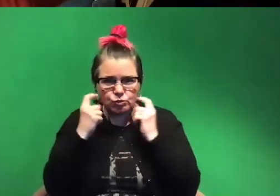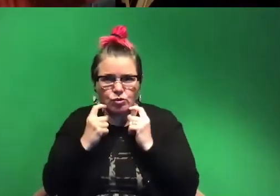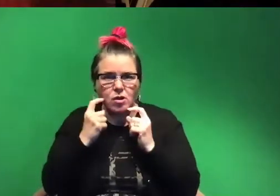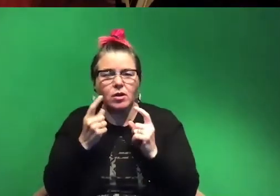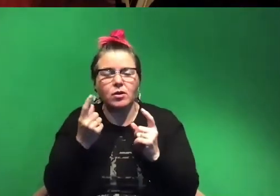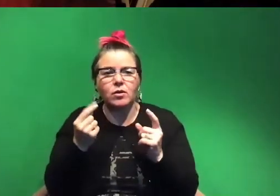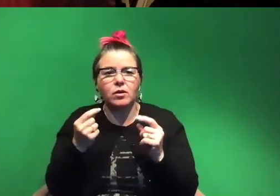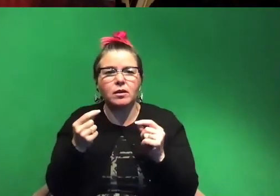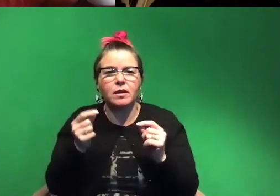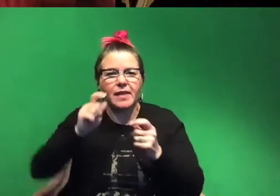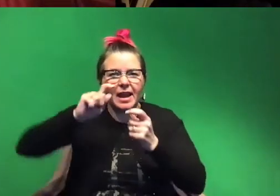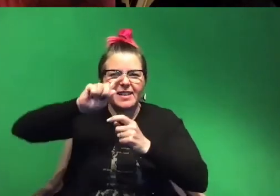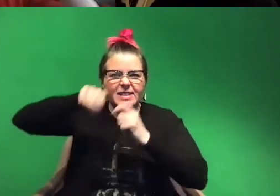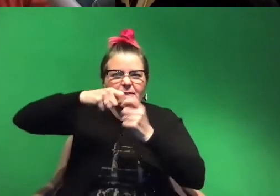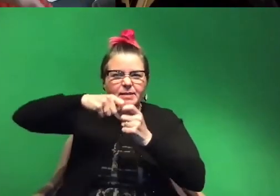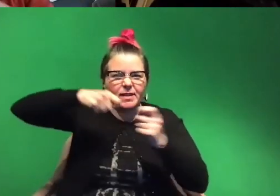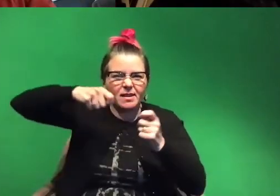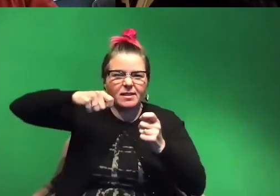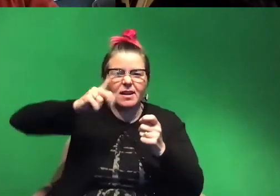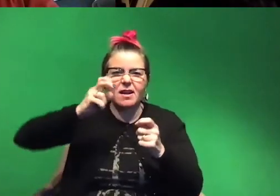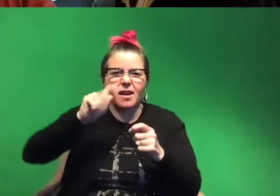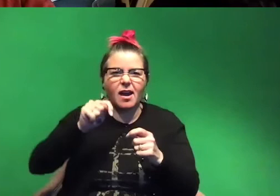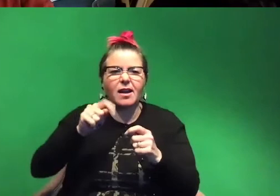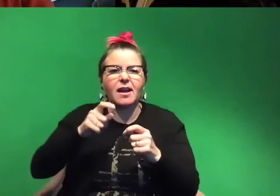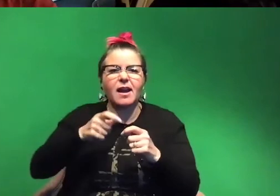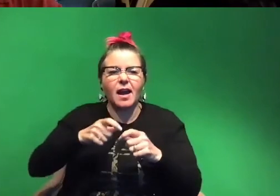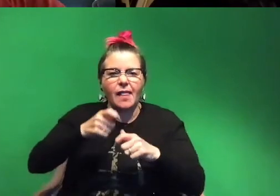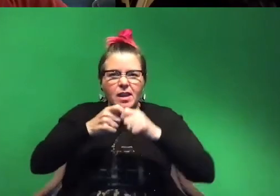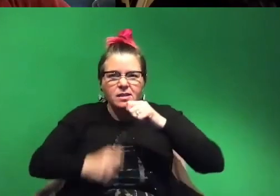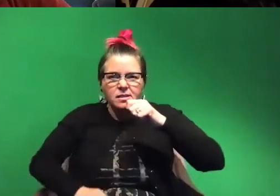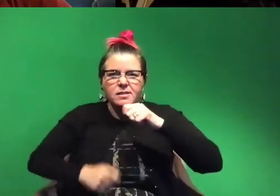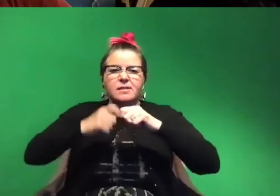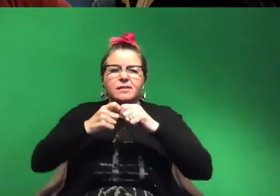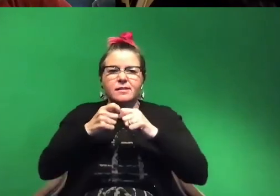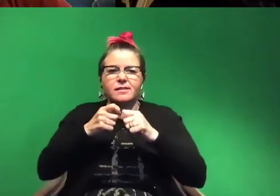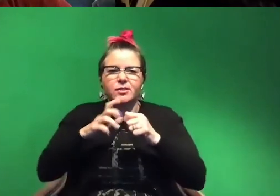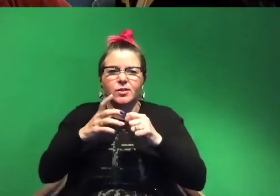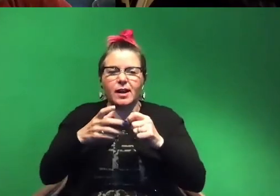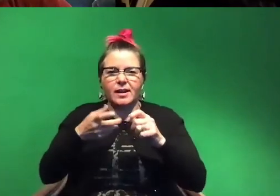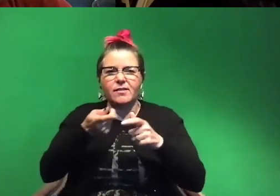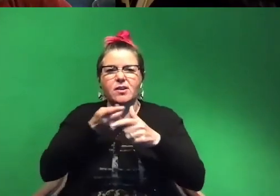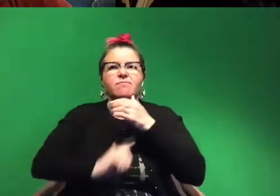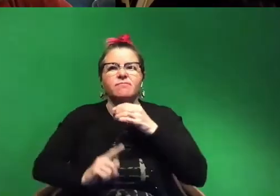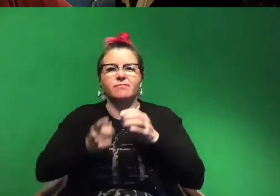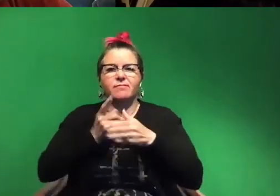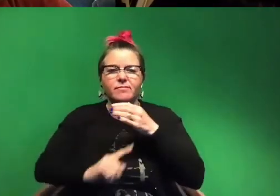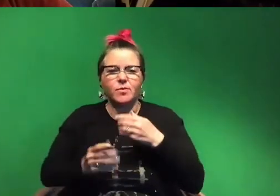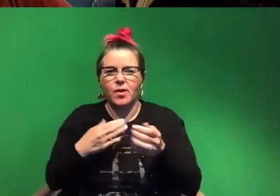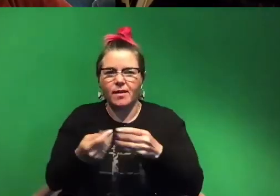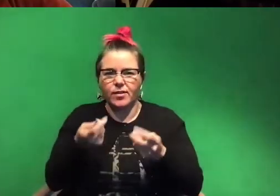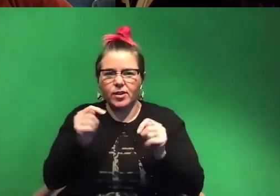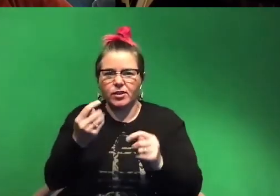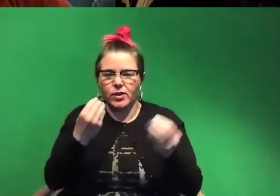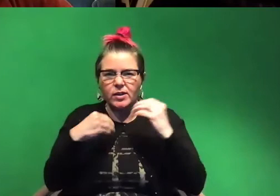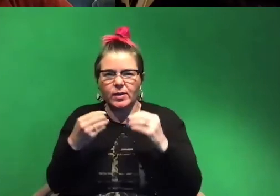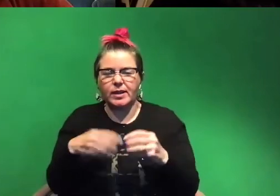tie themselves in a knot and then run that knot down the length of their body in order to sort of get some purchase on whatever they're trying to eat and tear off